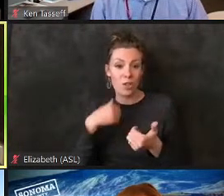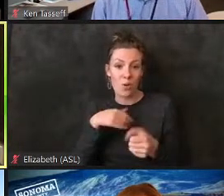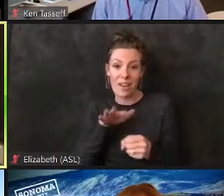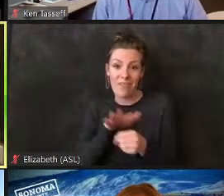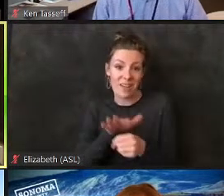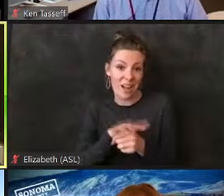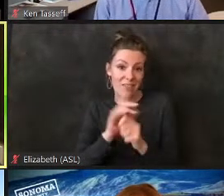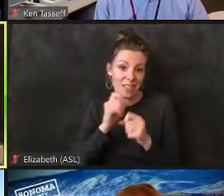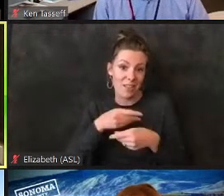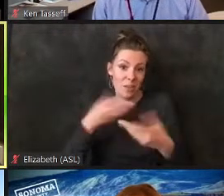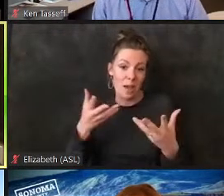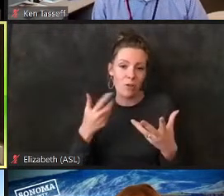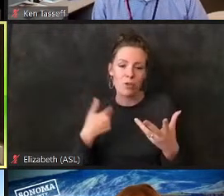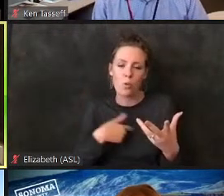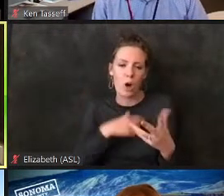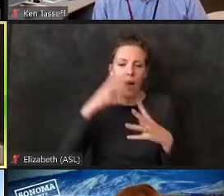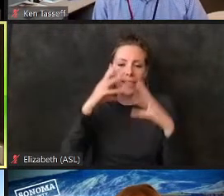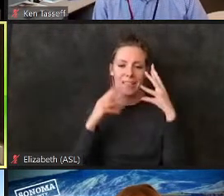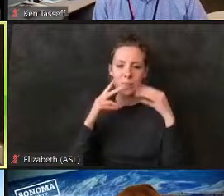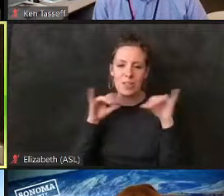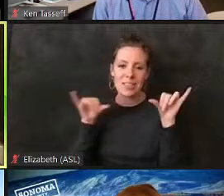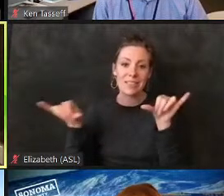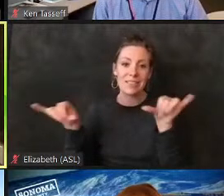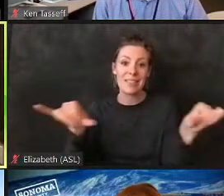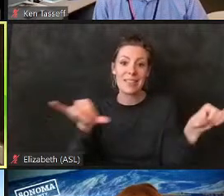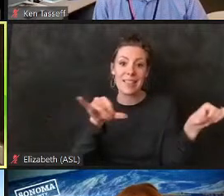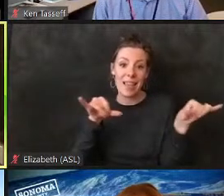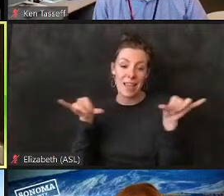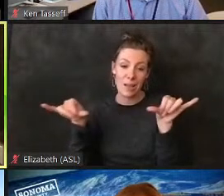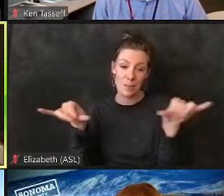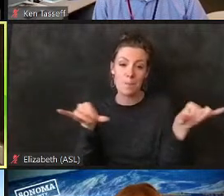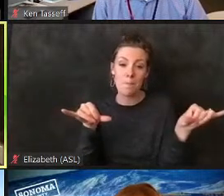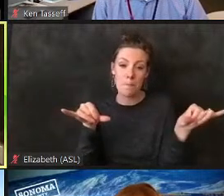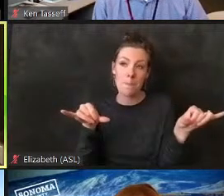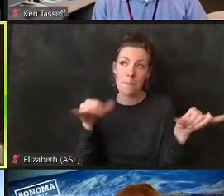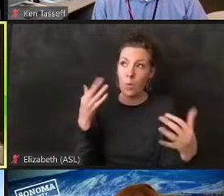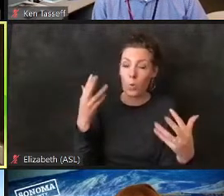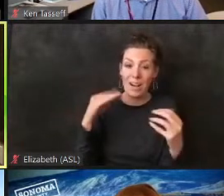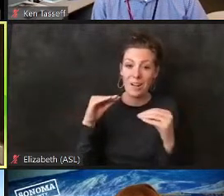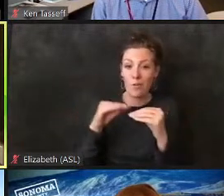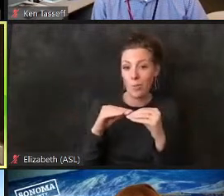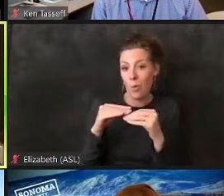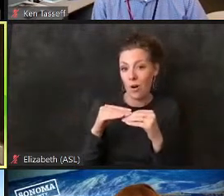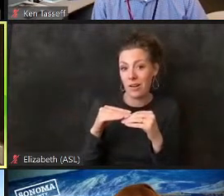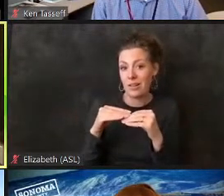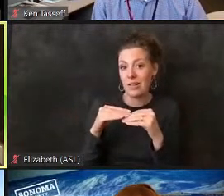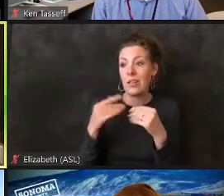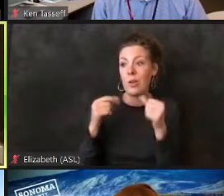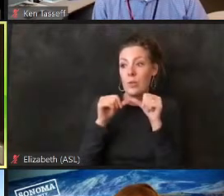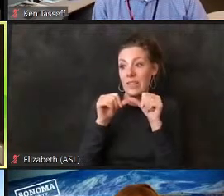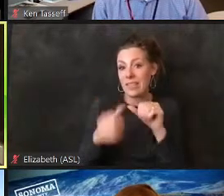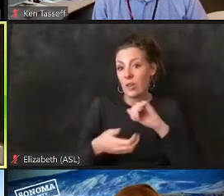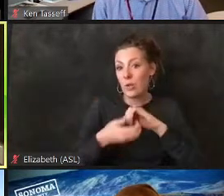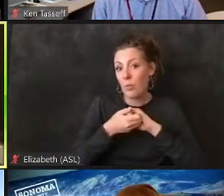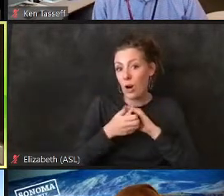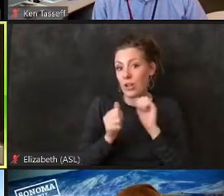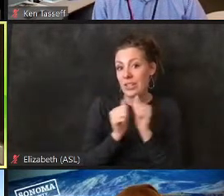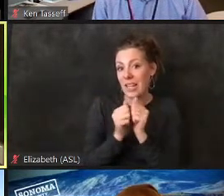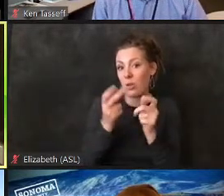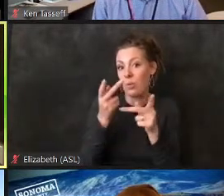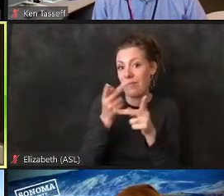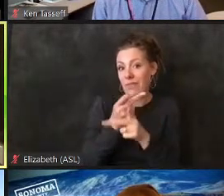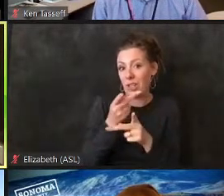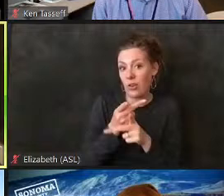I think that's, we're all in the same boat. All the health systems are, it's a distribution issue. So as we work together to figure out how to get